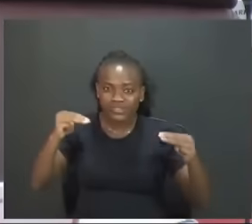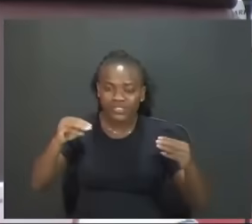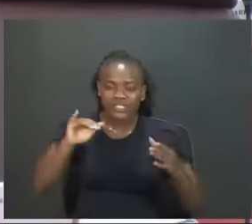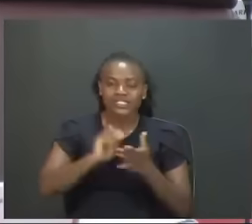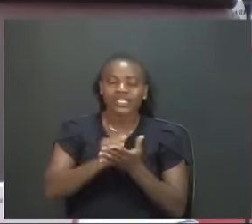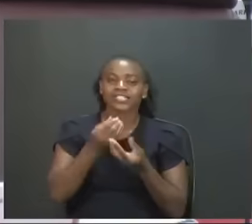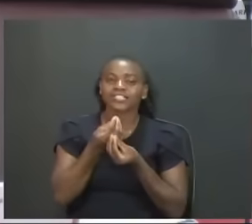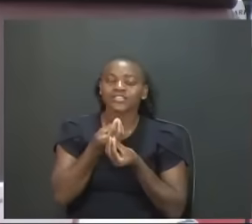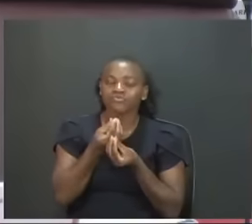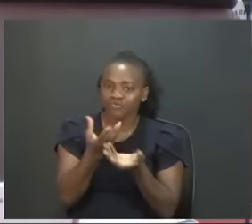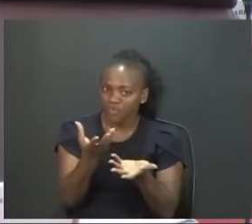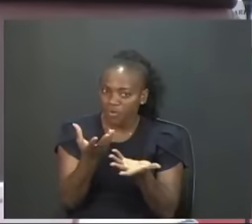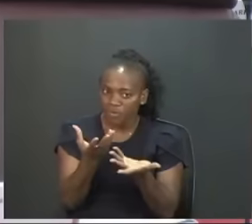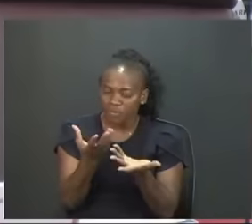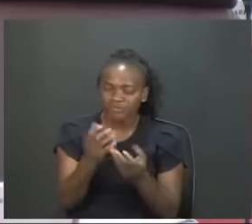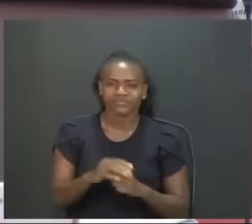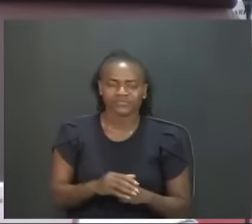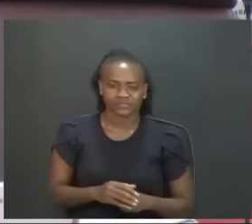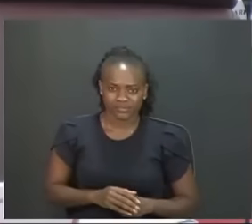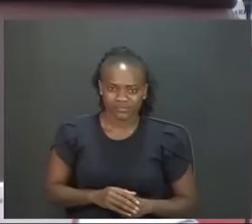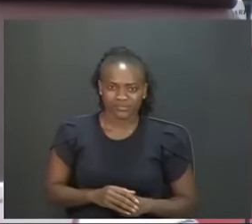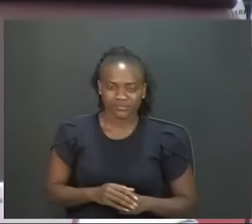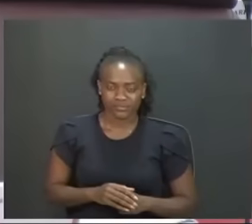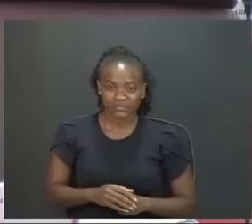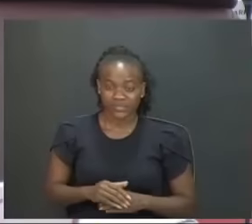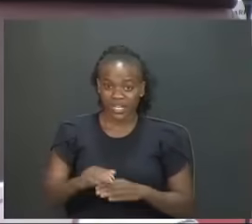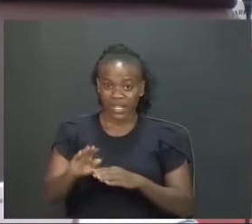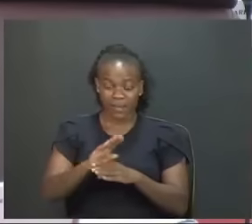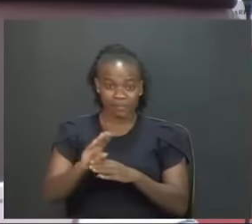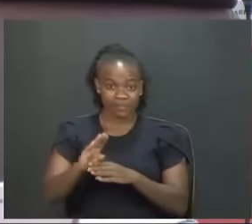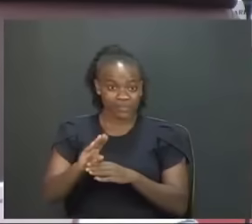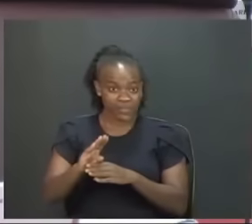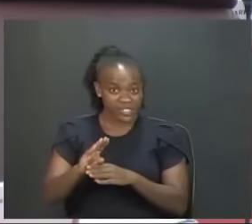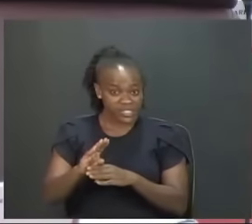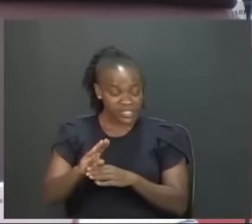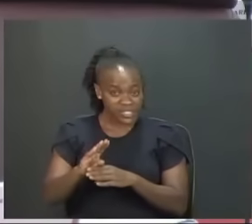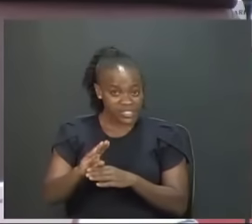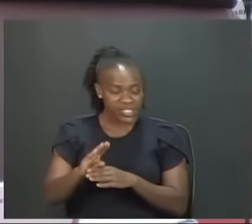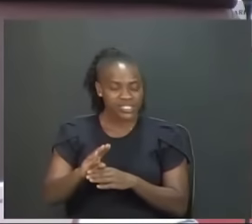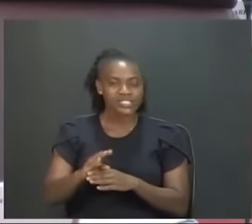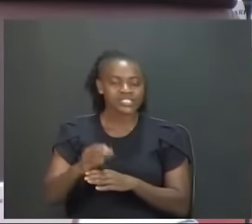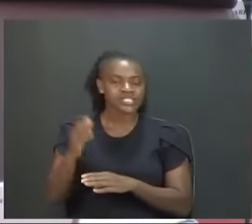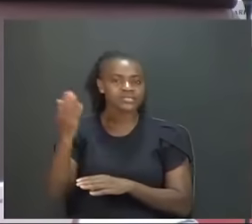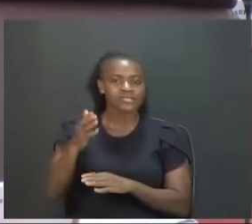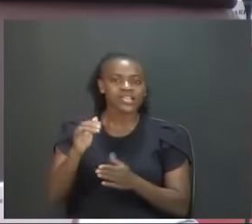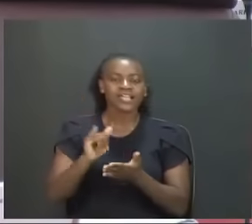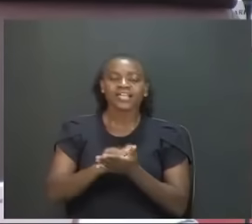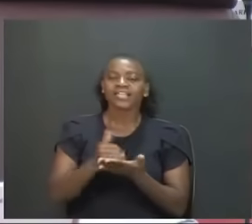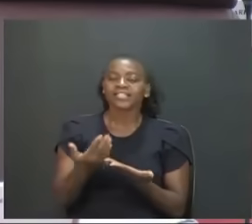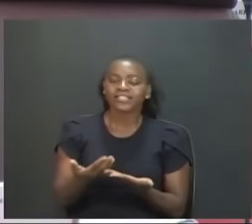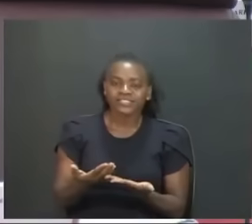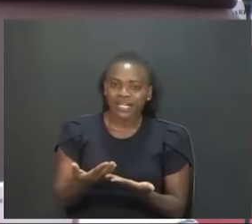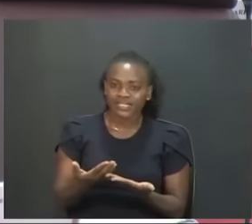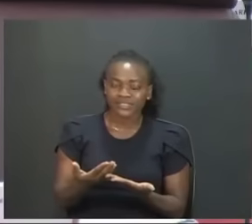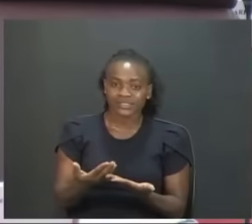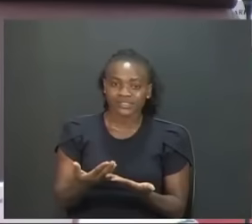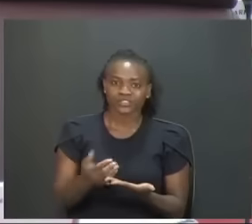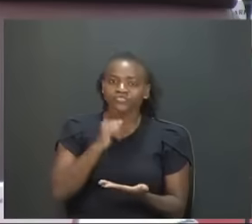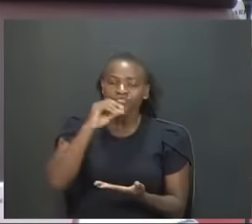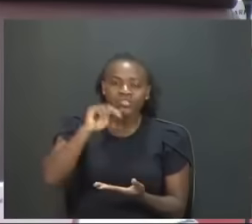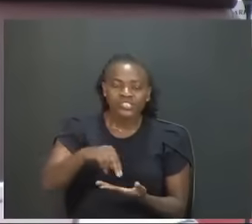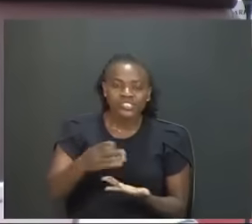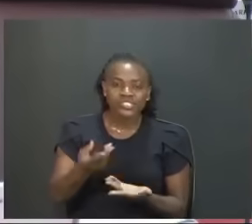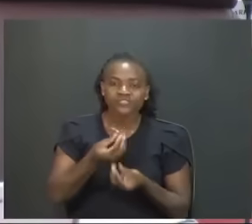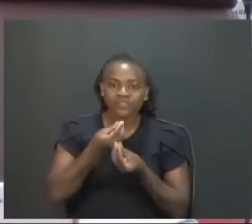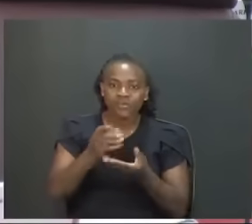notice, and the business statement is one of the motions that no notice is required, and it has